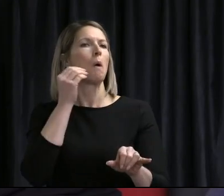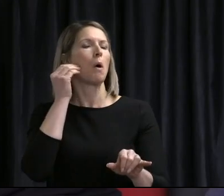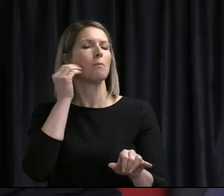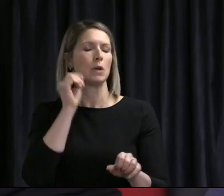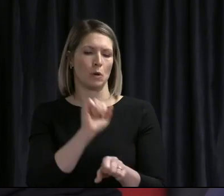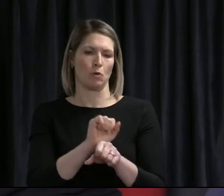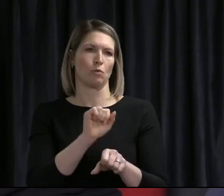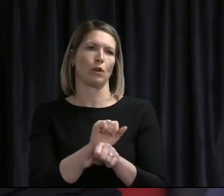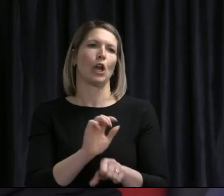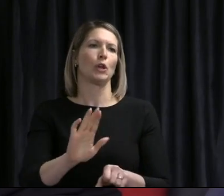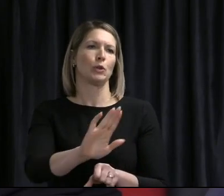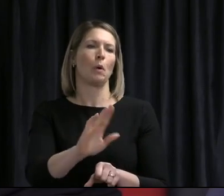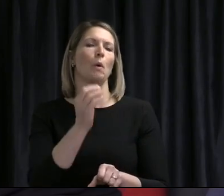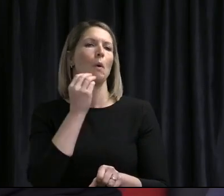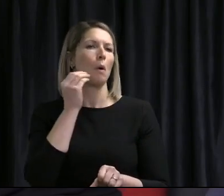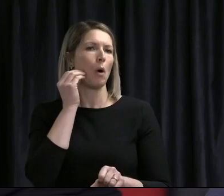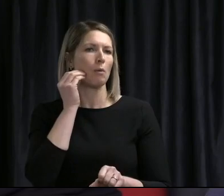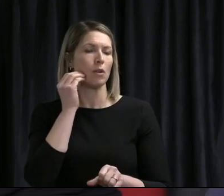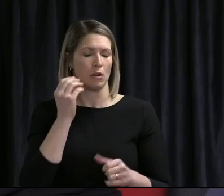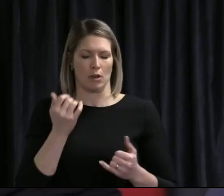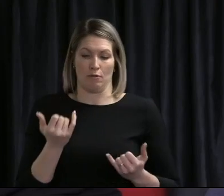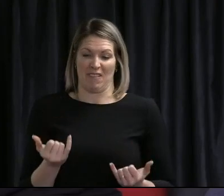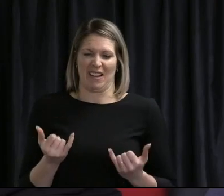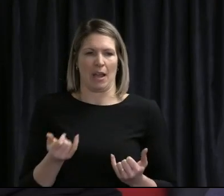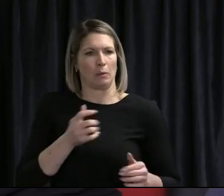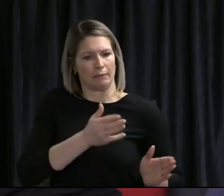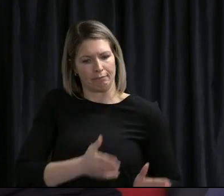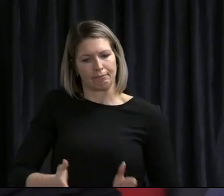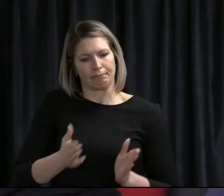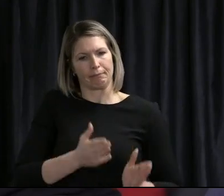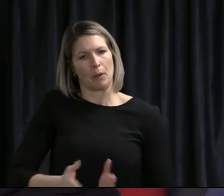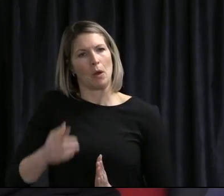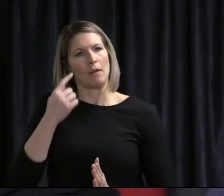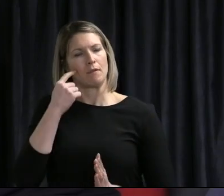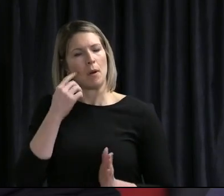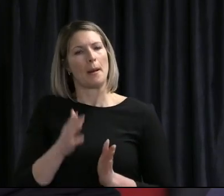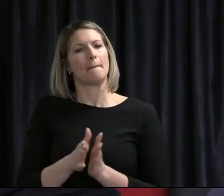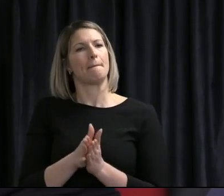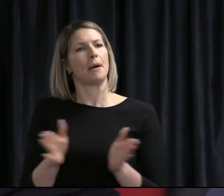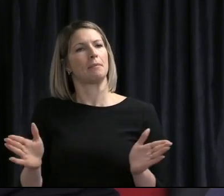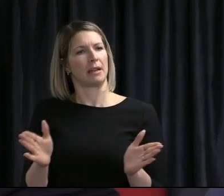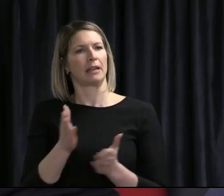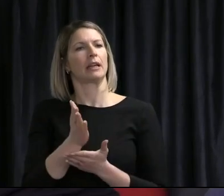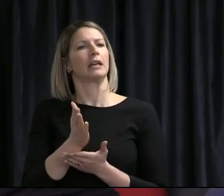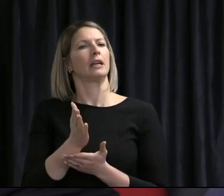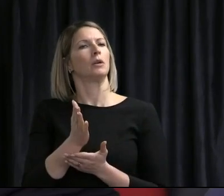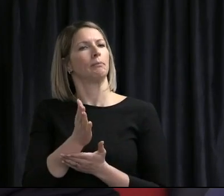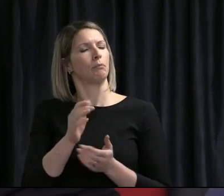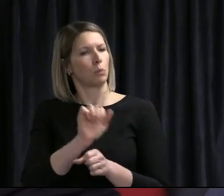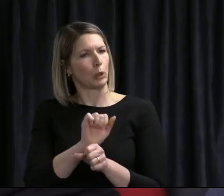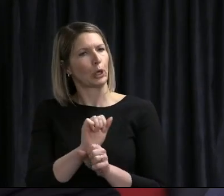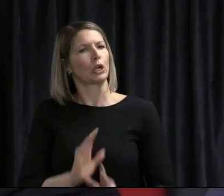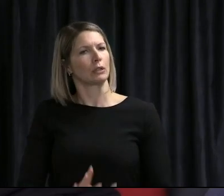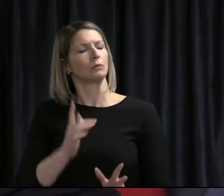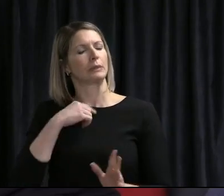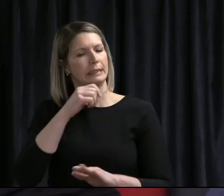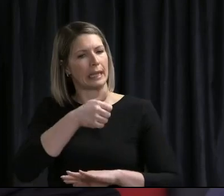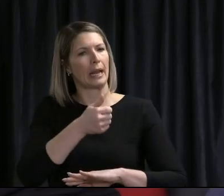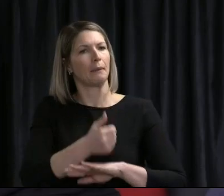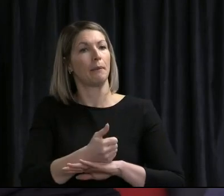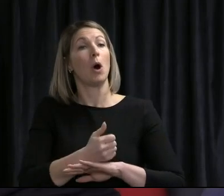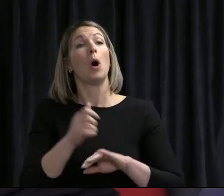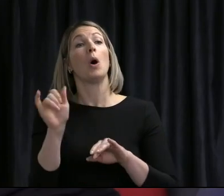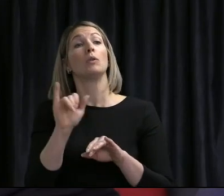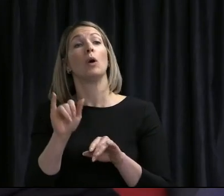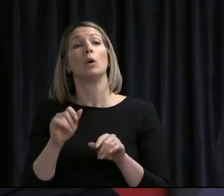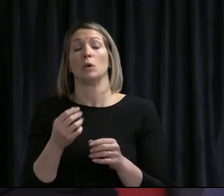are putting work from home arrangements in place for the public sector workers. A significant media campaign is